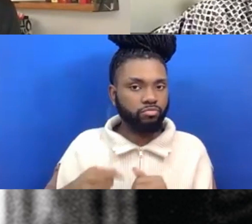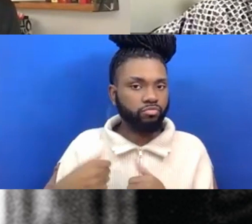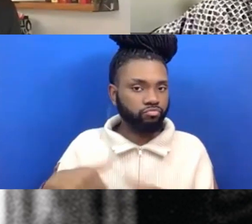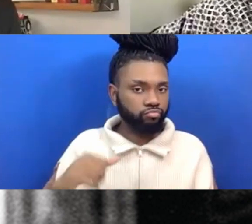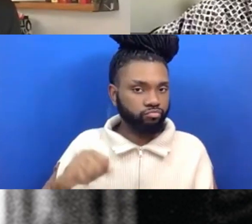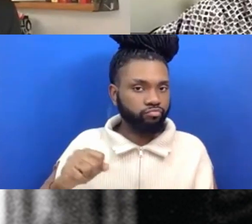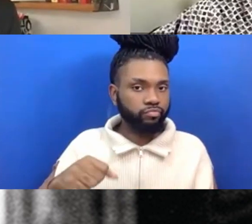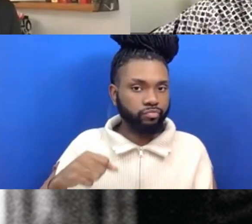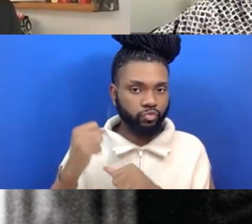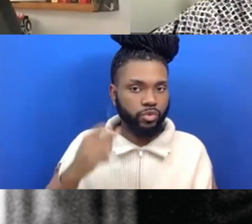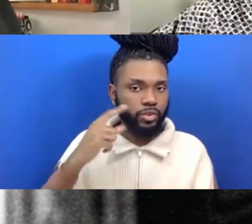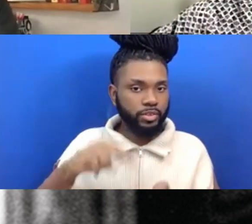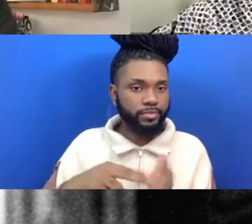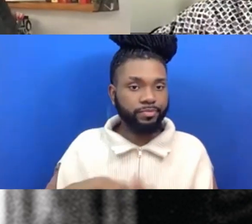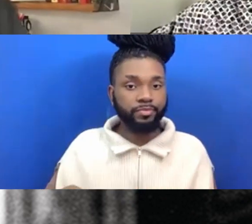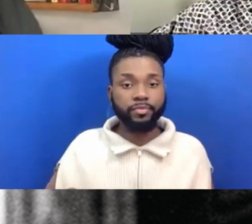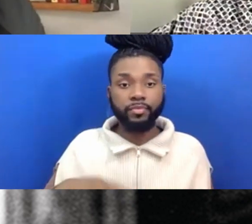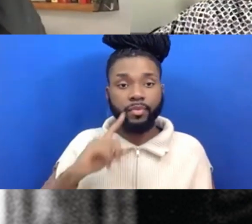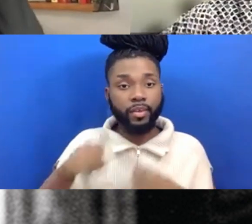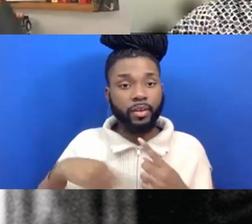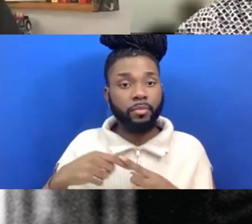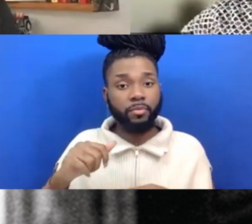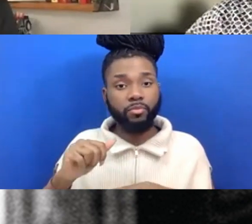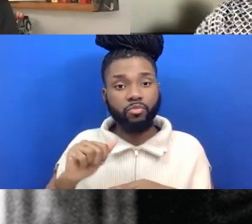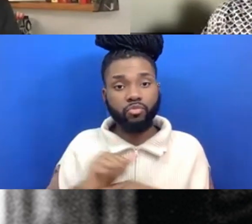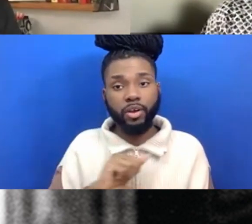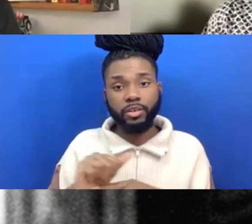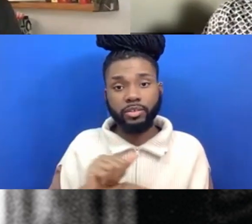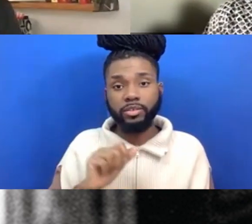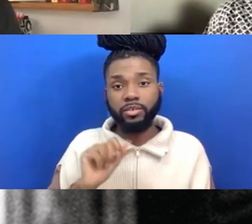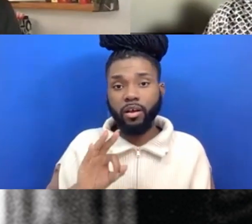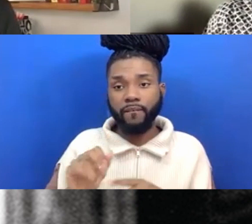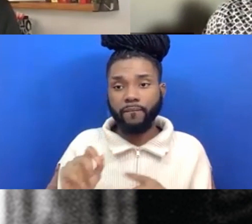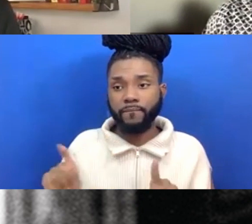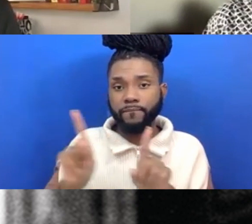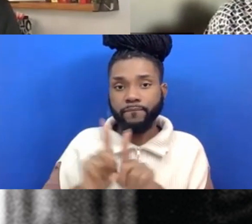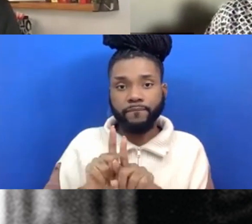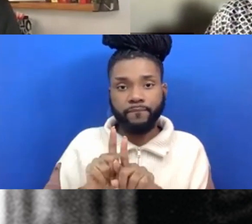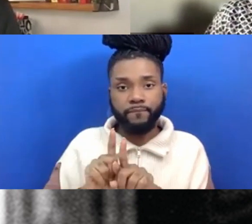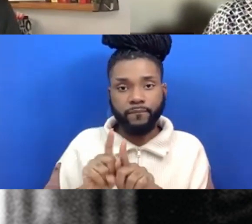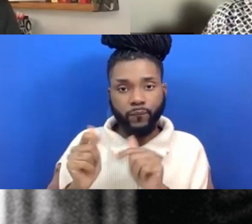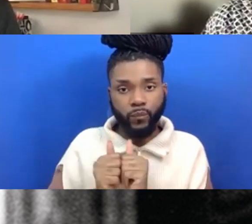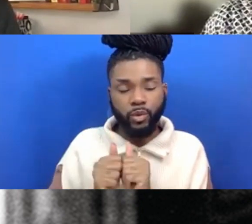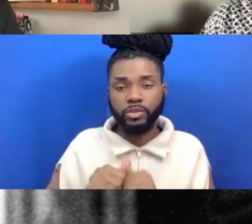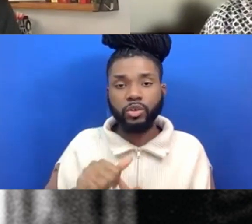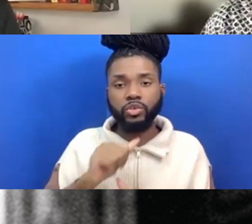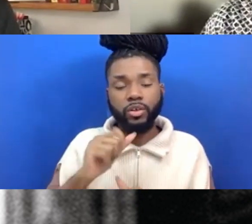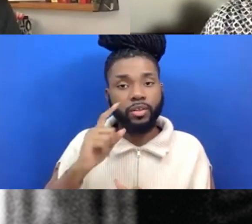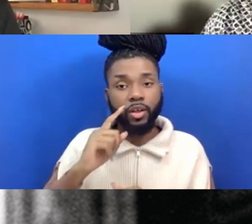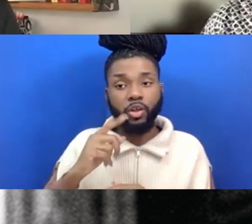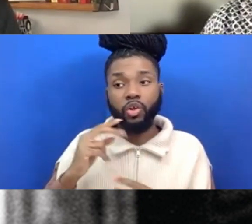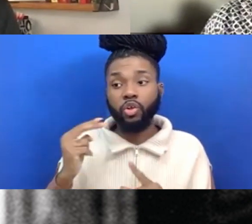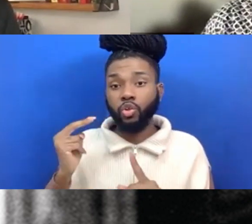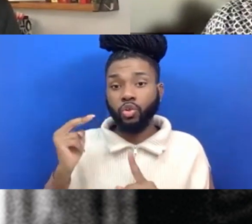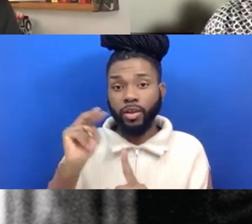about, enacting the practice of being alongside, right? So what does it mean to not look at, but to look alongside and to